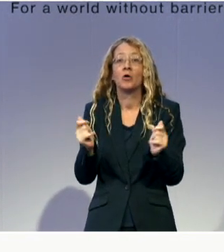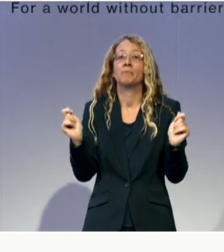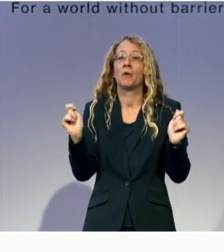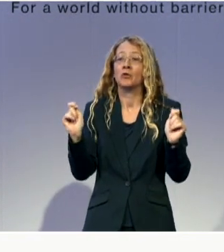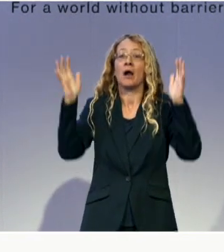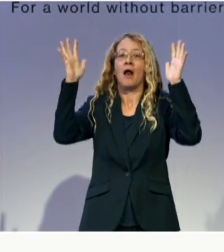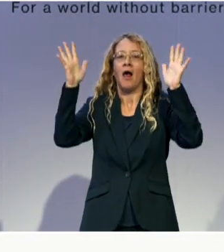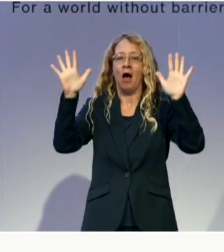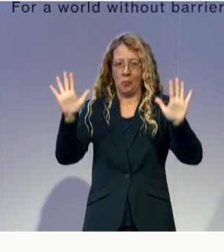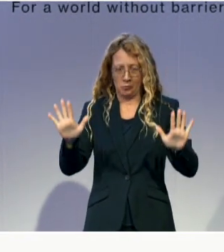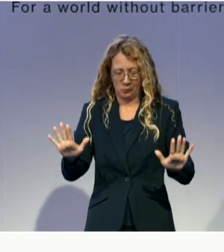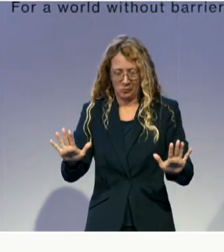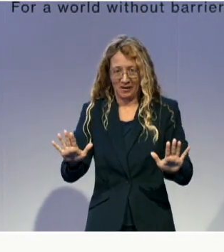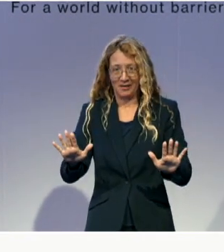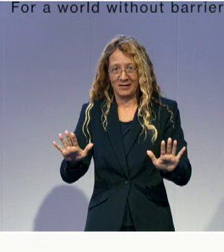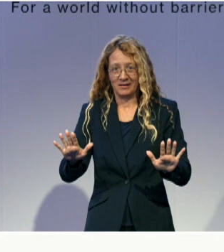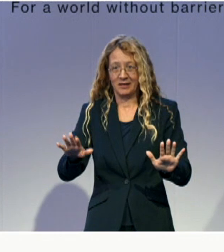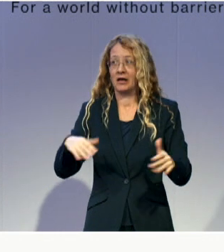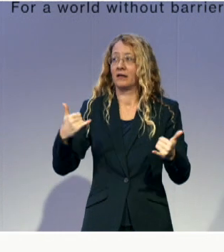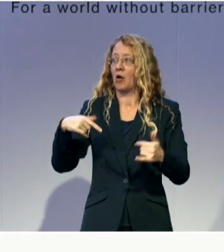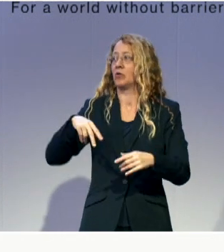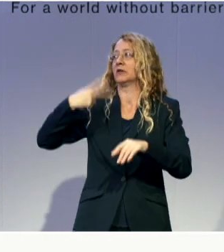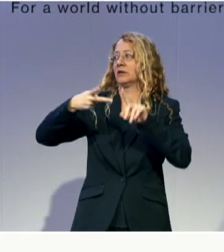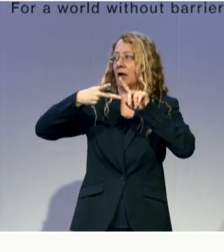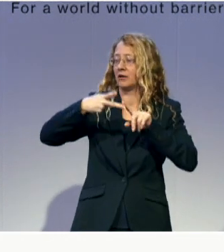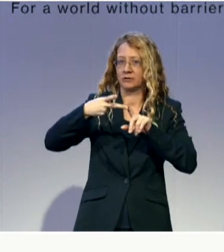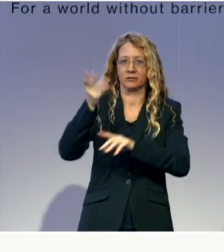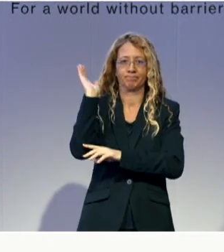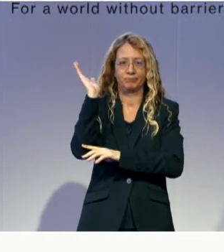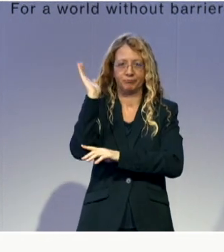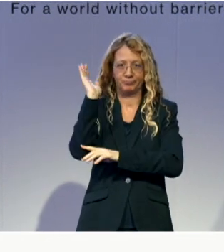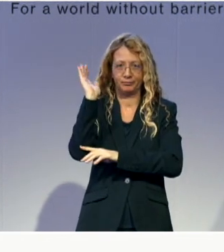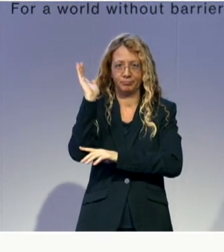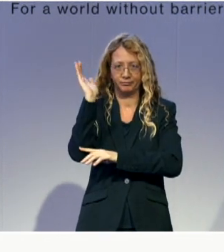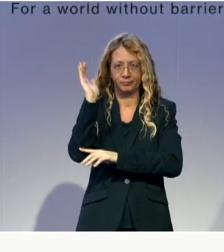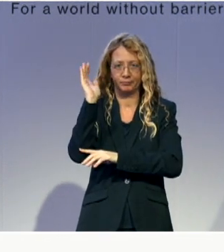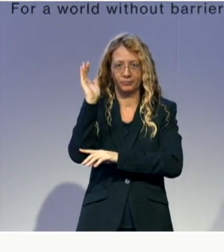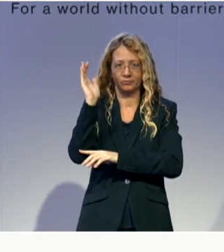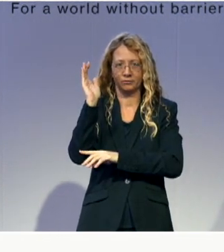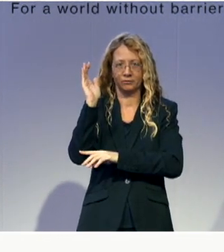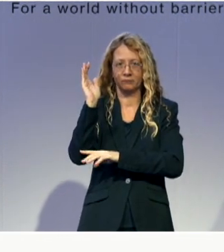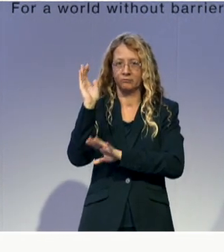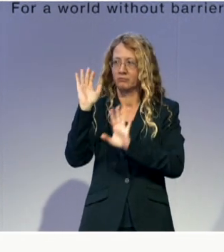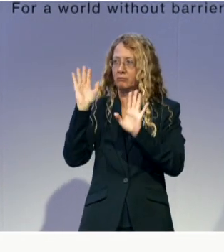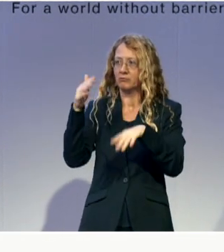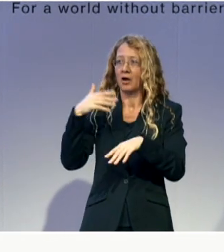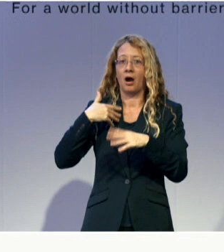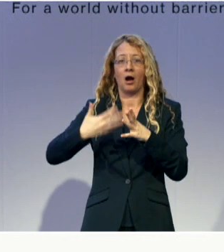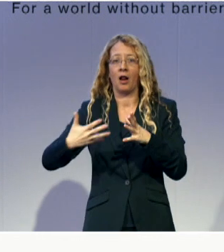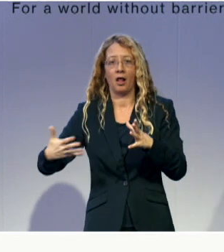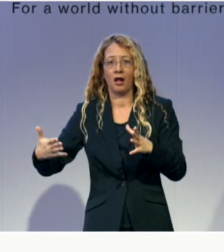keynote speech. And this man absolutely needs no introduction to any of us. He